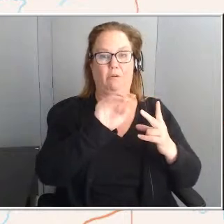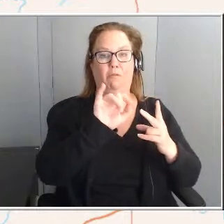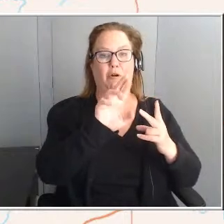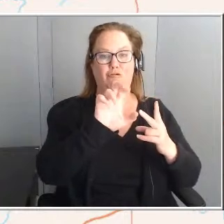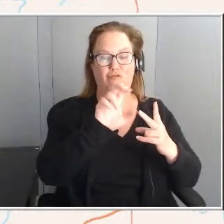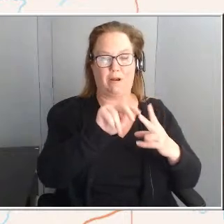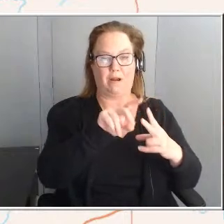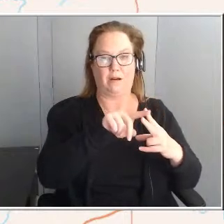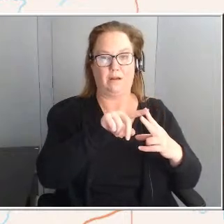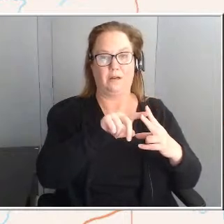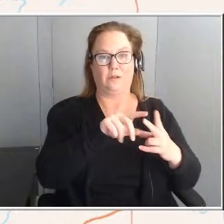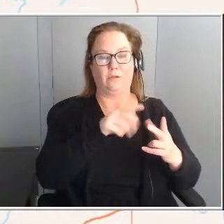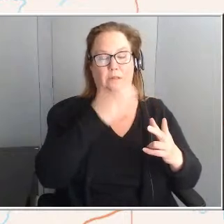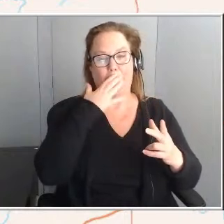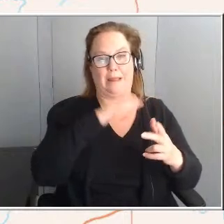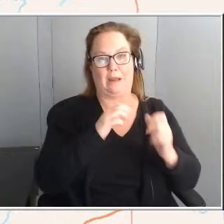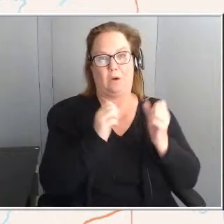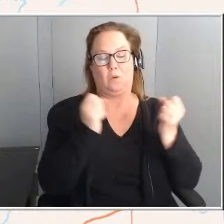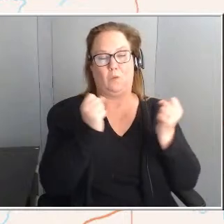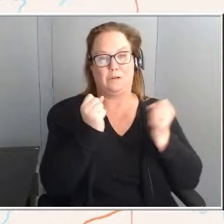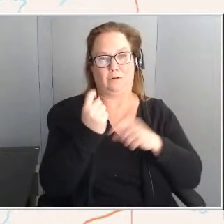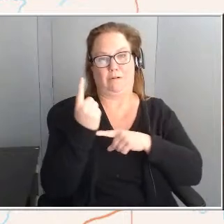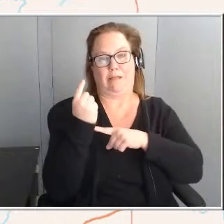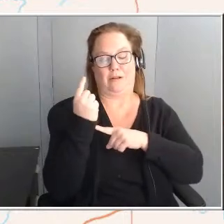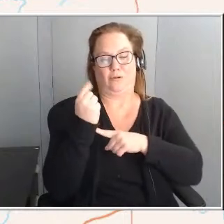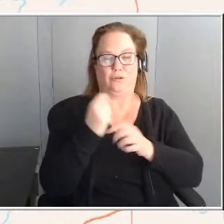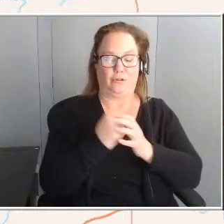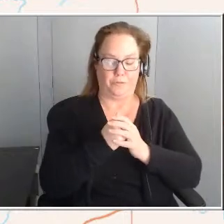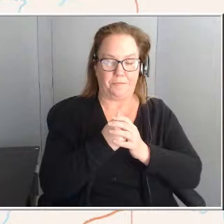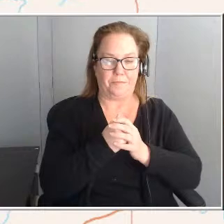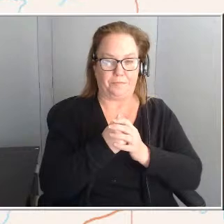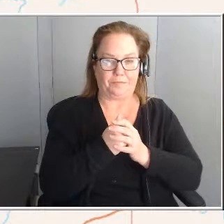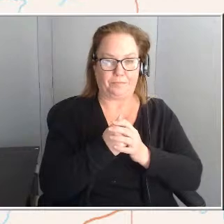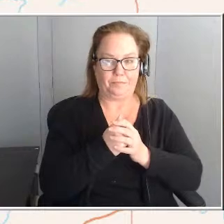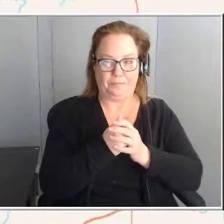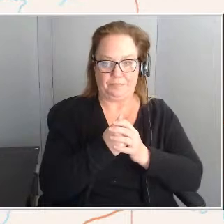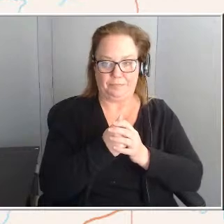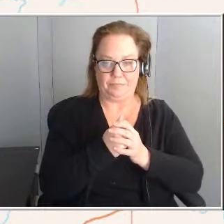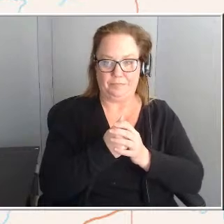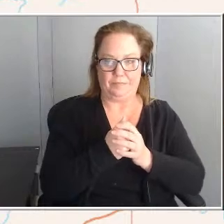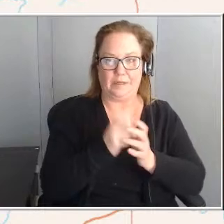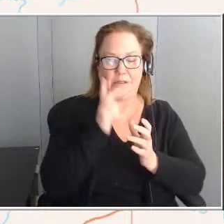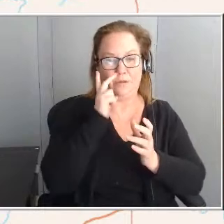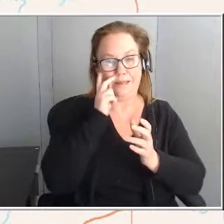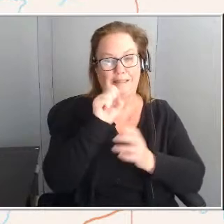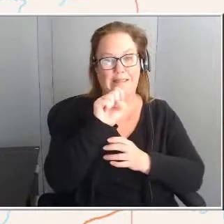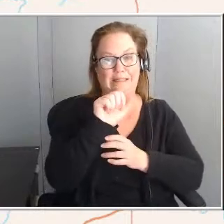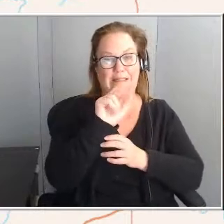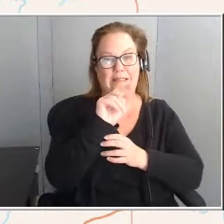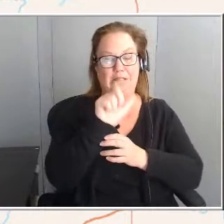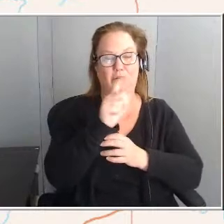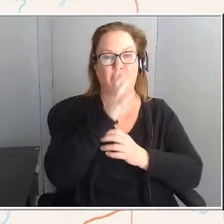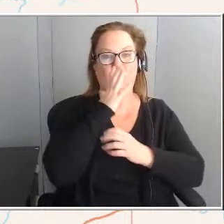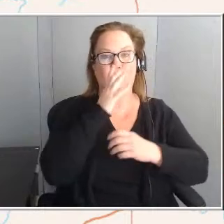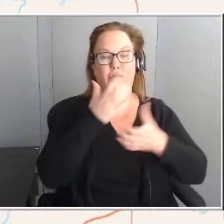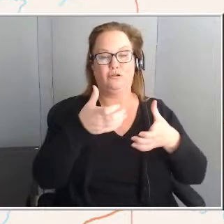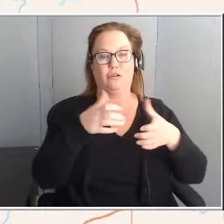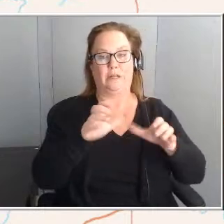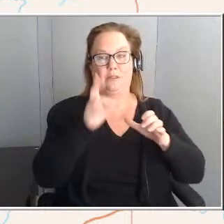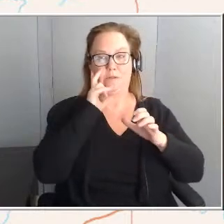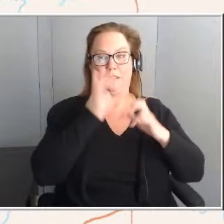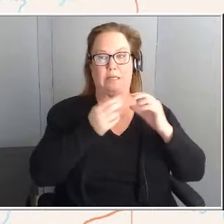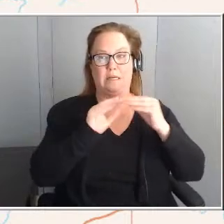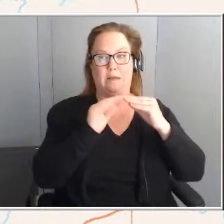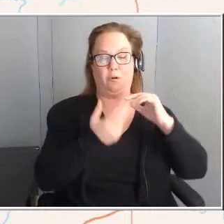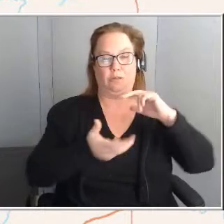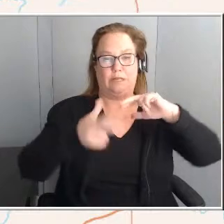So it was a rough winter last year. But a lot of these viruses are seasonal, so there's a good chance that we will see increases